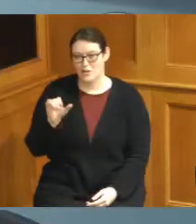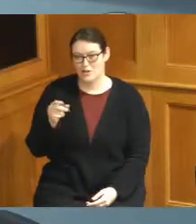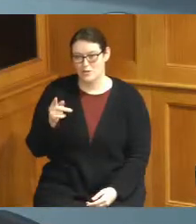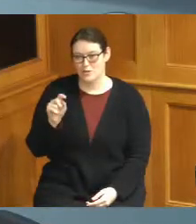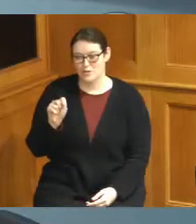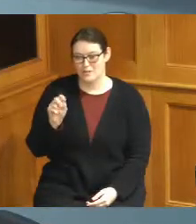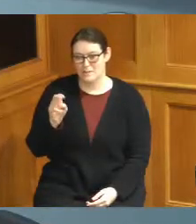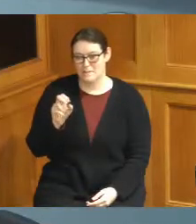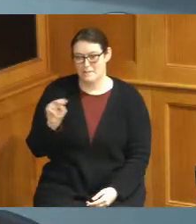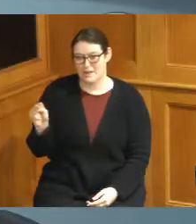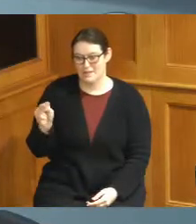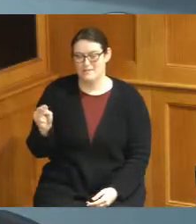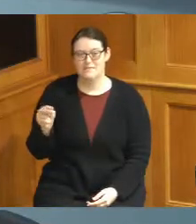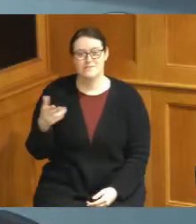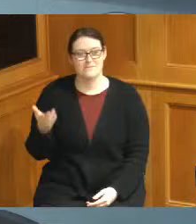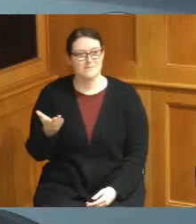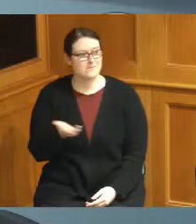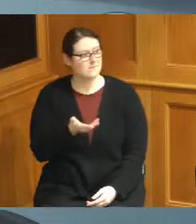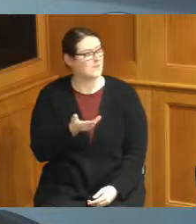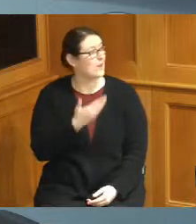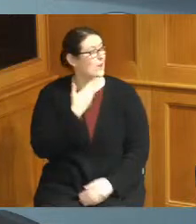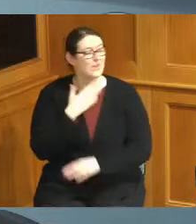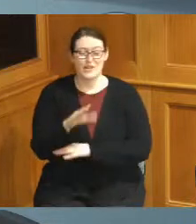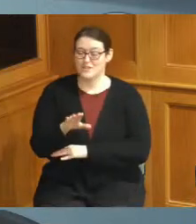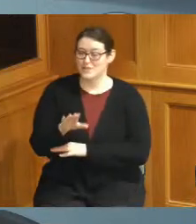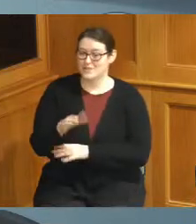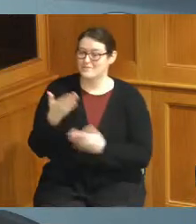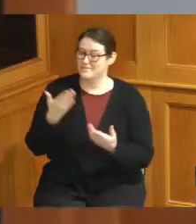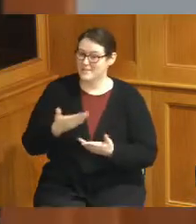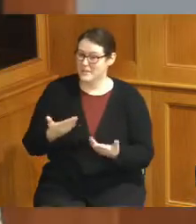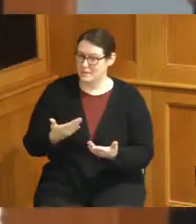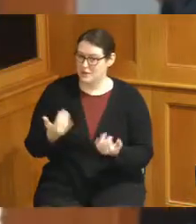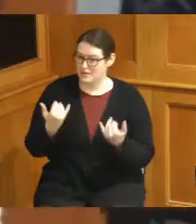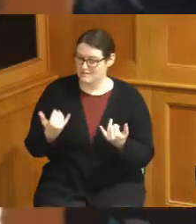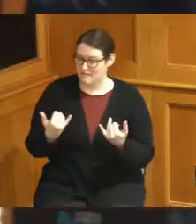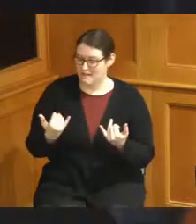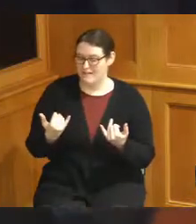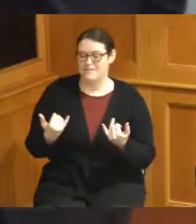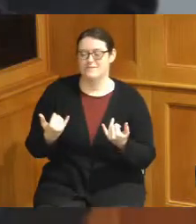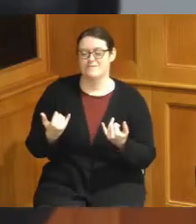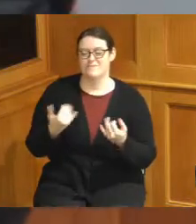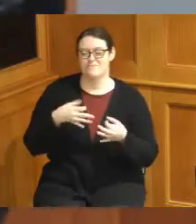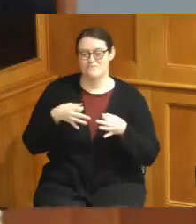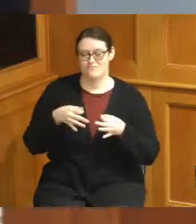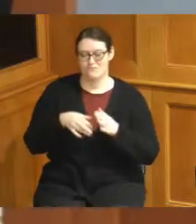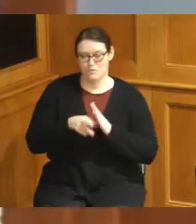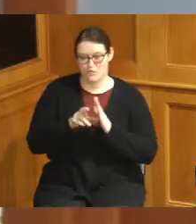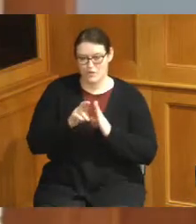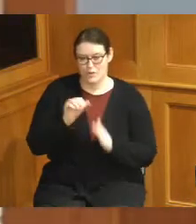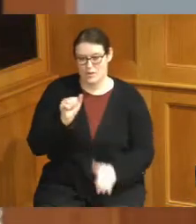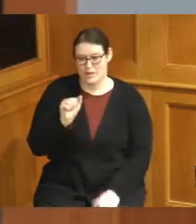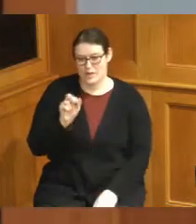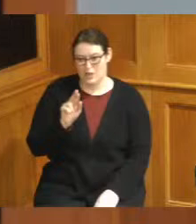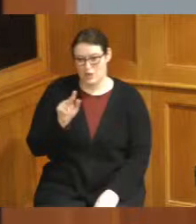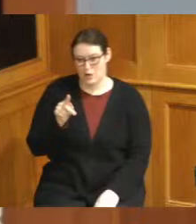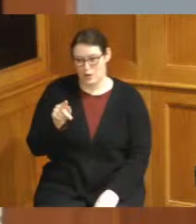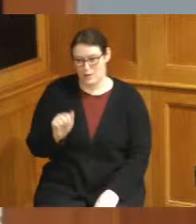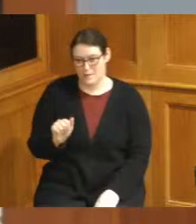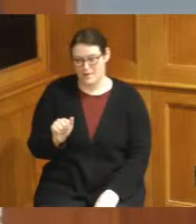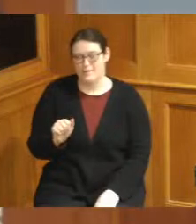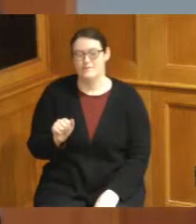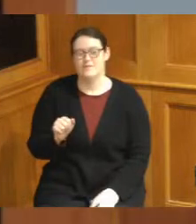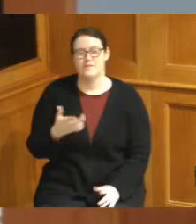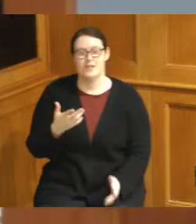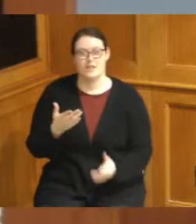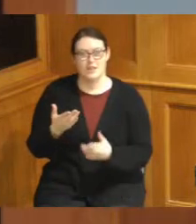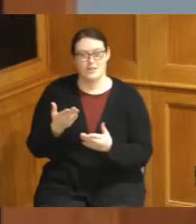is here. Good afternoon. I'm here today to review the American Rescue Plan Act and share